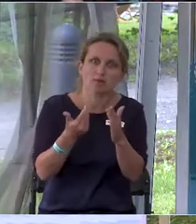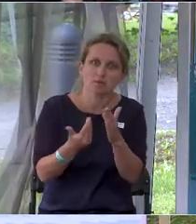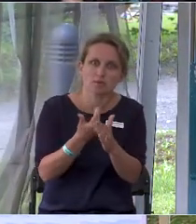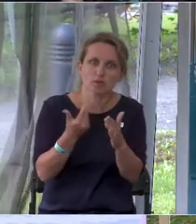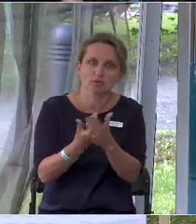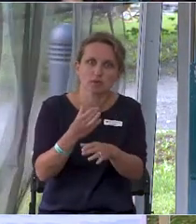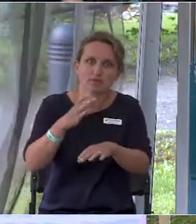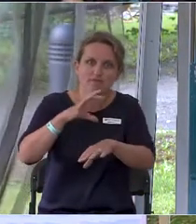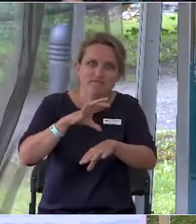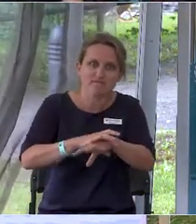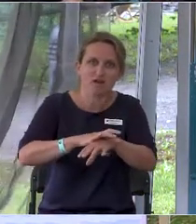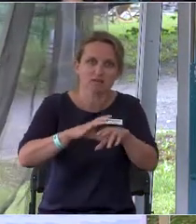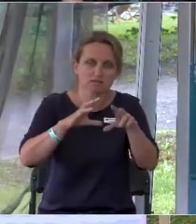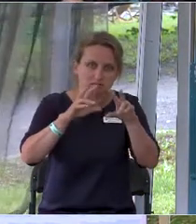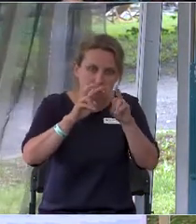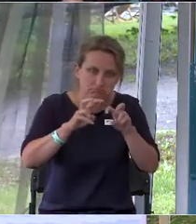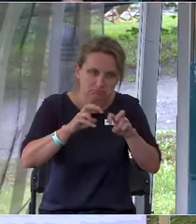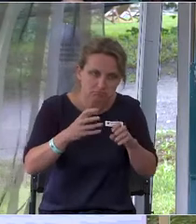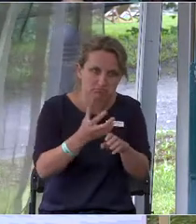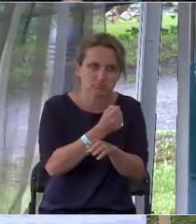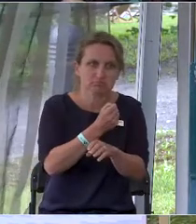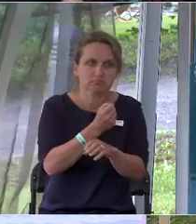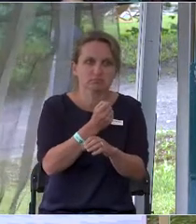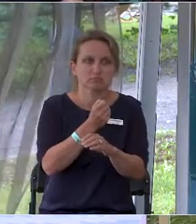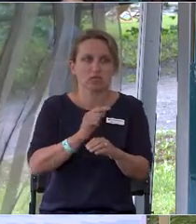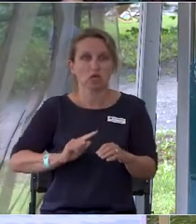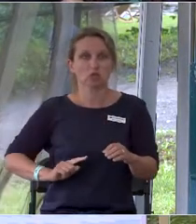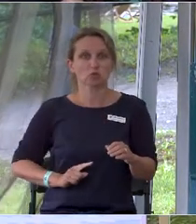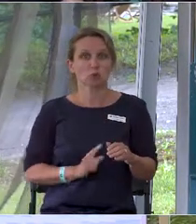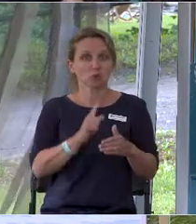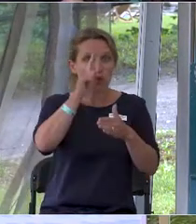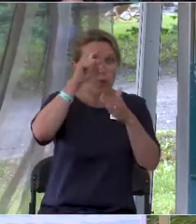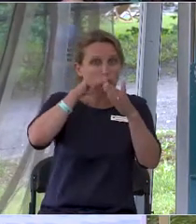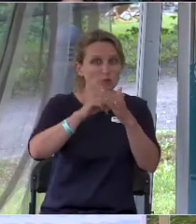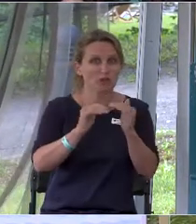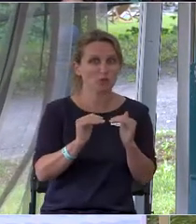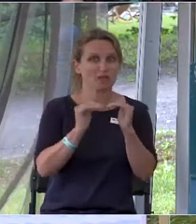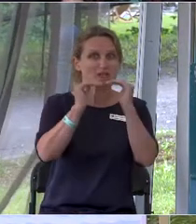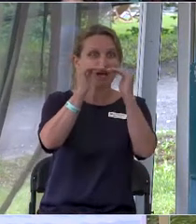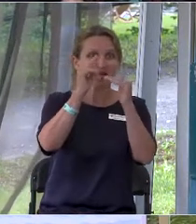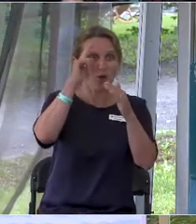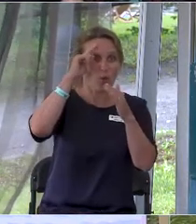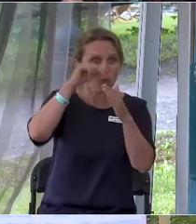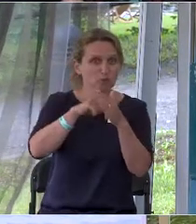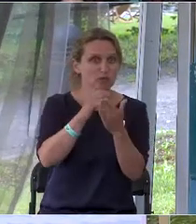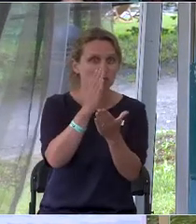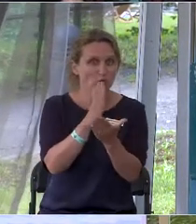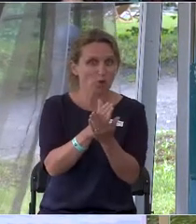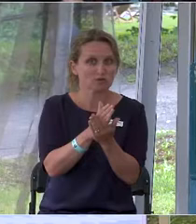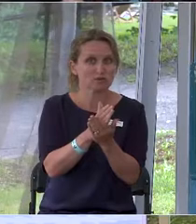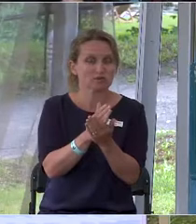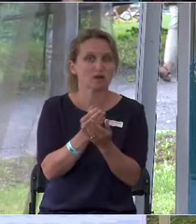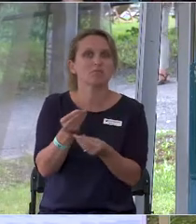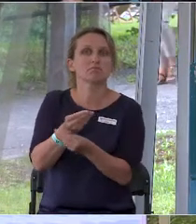having rather high level of general trust or social trust in society benefits, first of all, the economy.